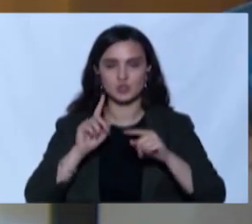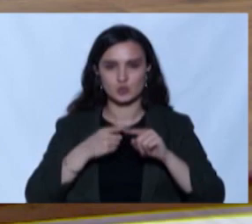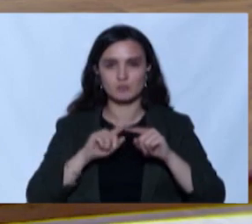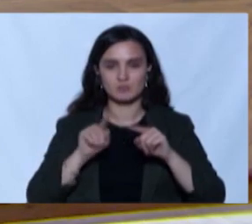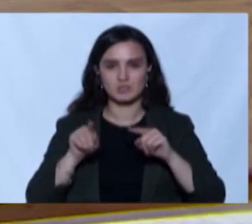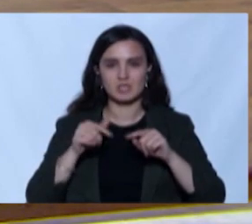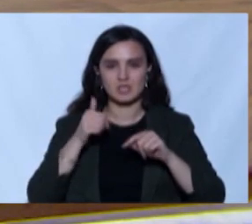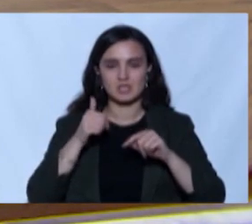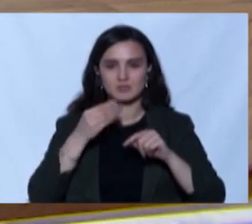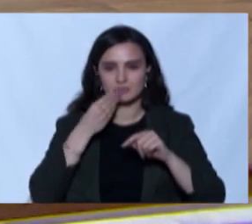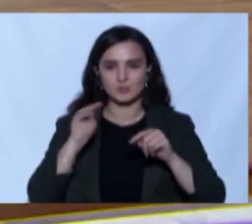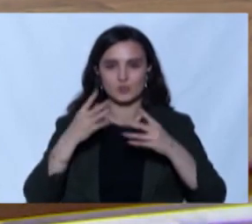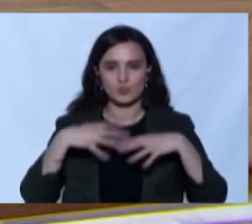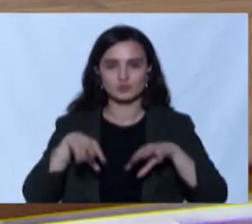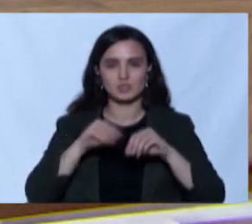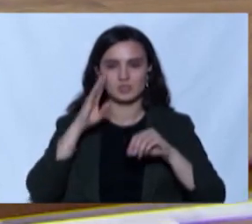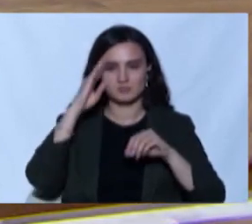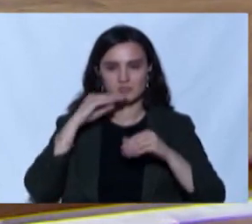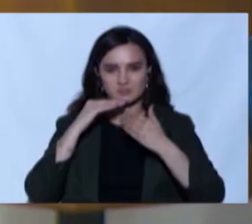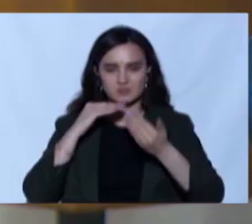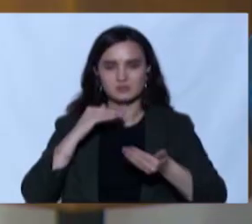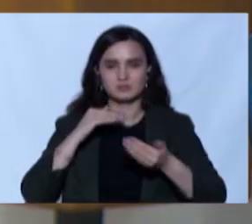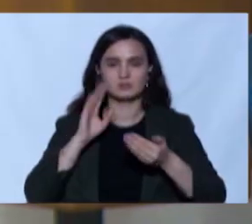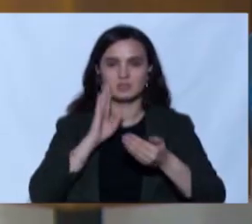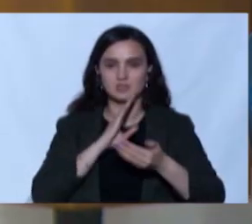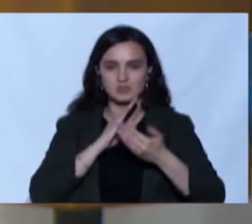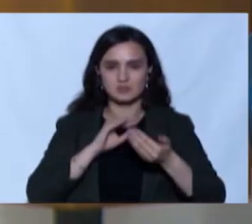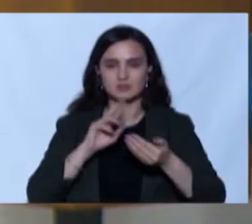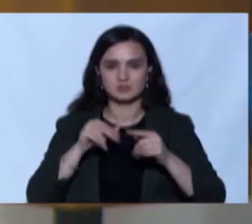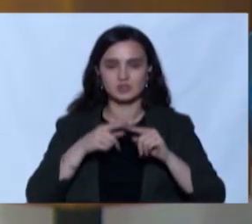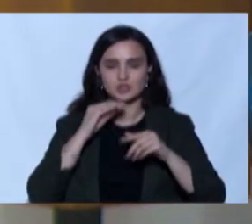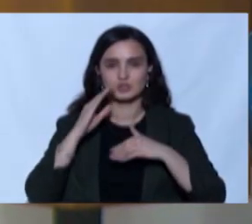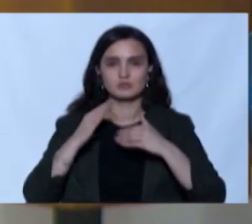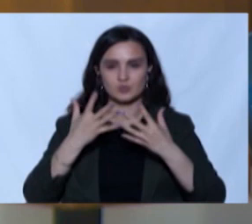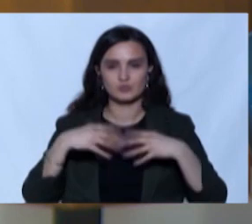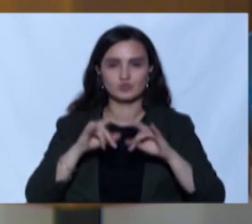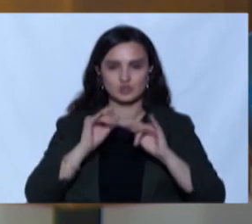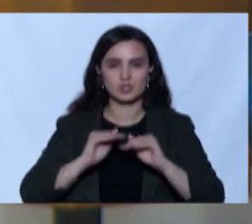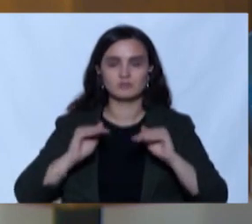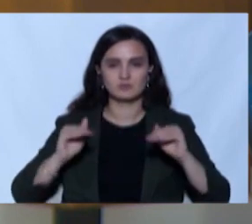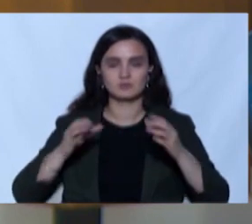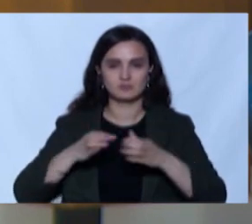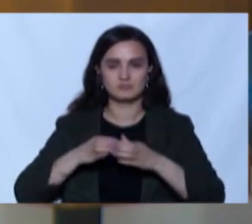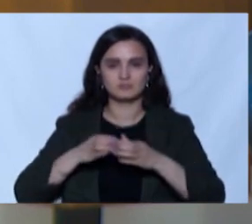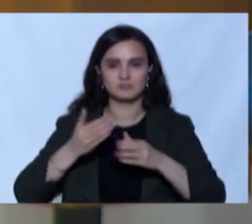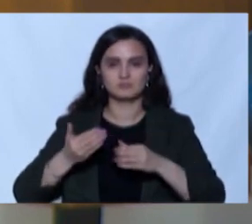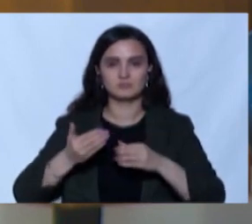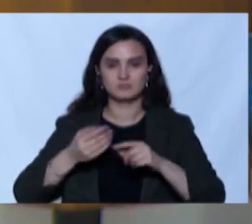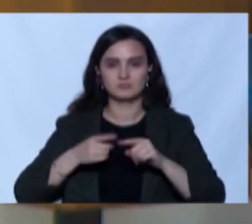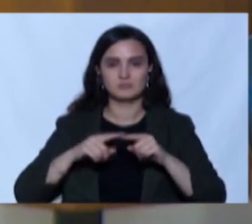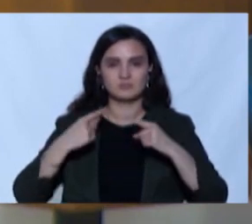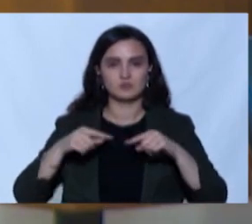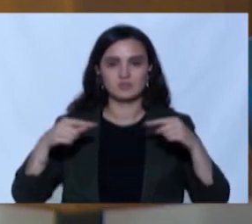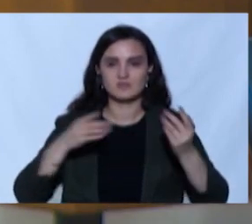extraordinary family, an extraordinary father, an extraordinary mother, and an extraordinary child, going off in